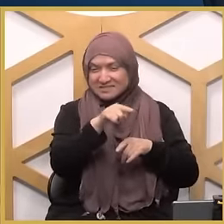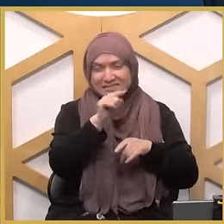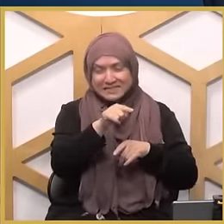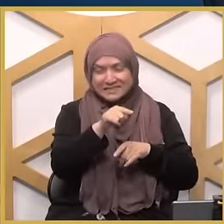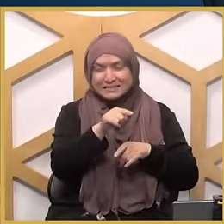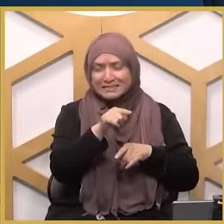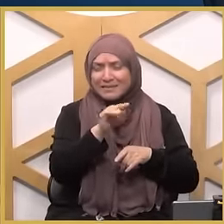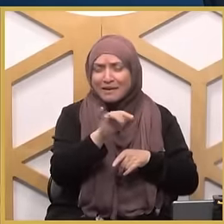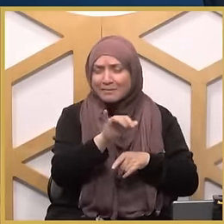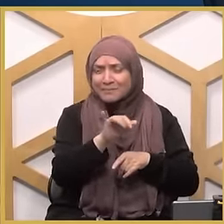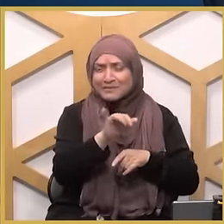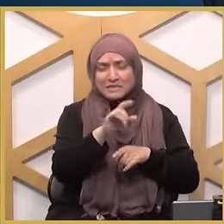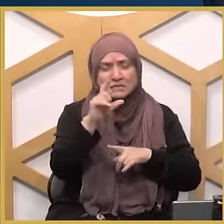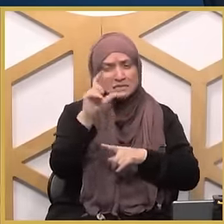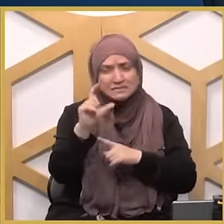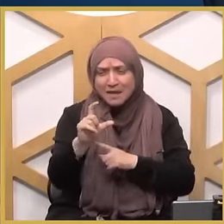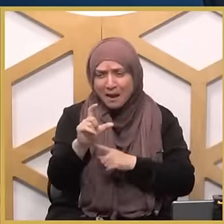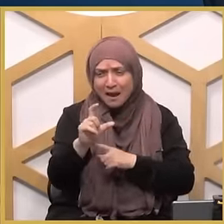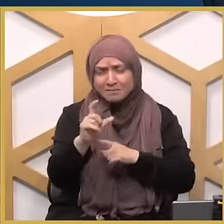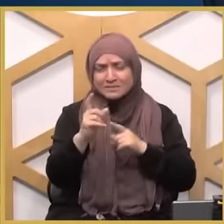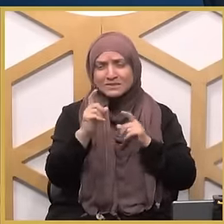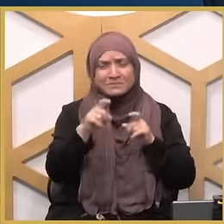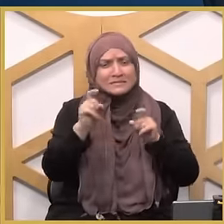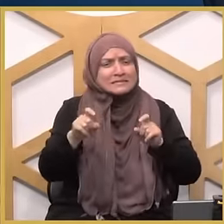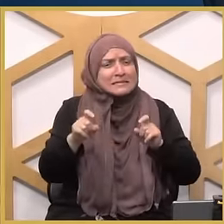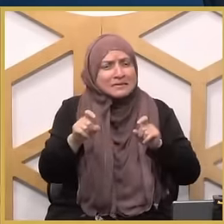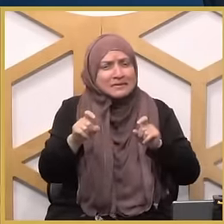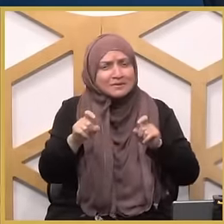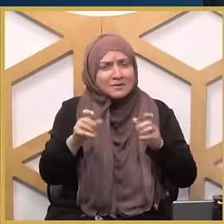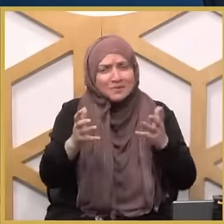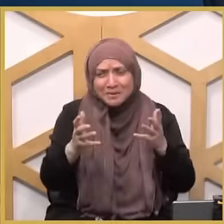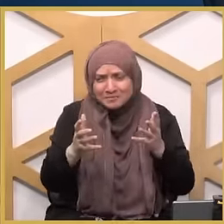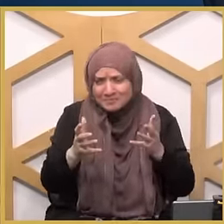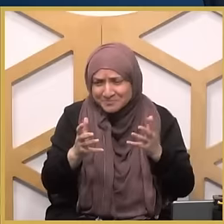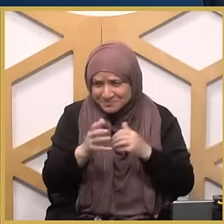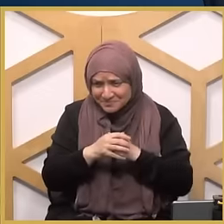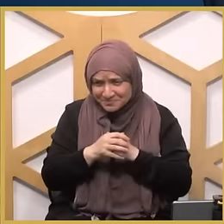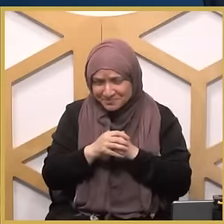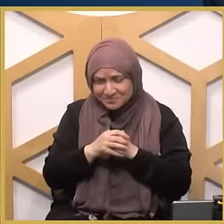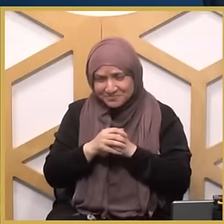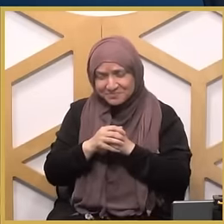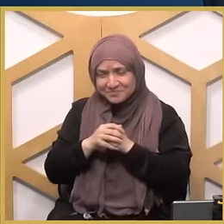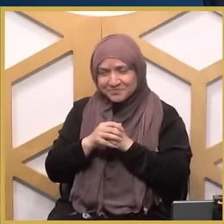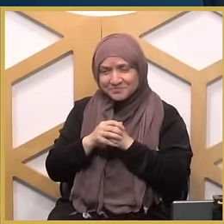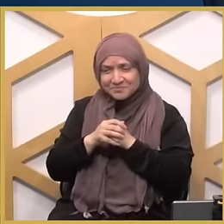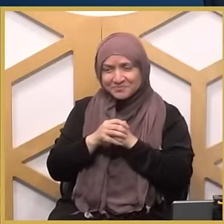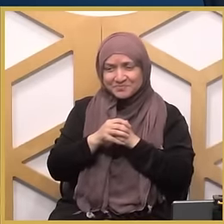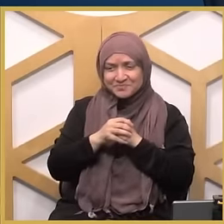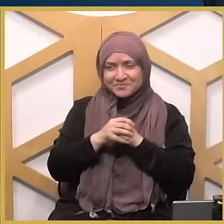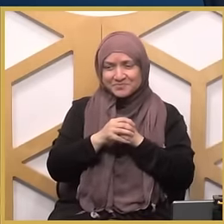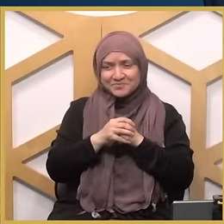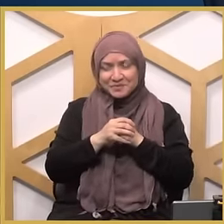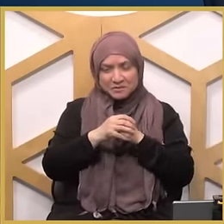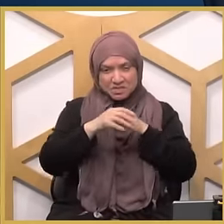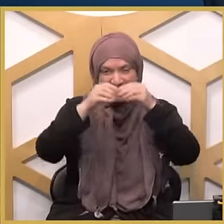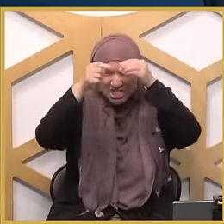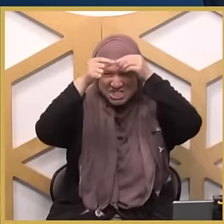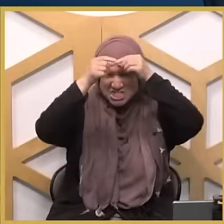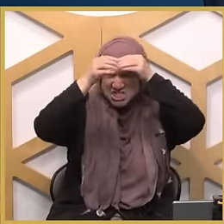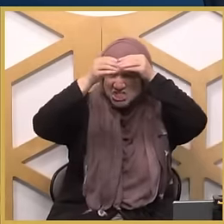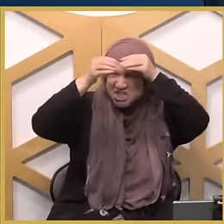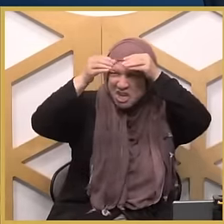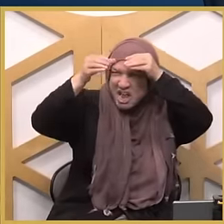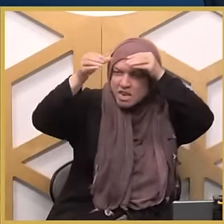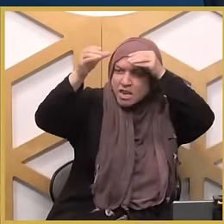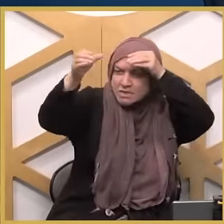to make that system actually work very well. SubhanAllah. Businessman. Because, I mean, how clever was he, radiallahu anhu warda, when the Prophet sallallahu